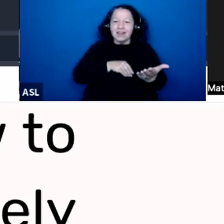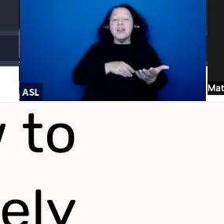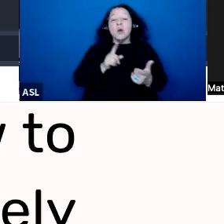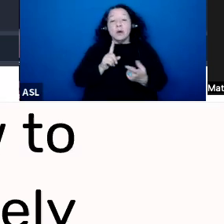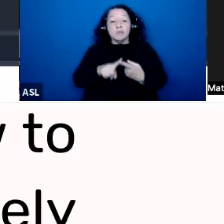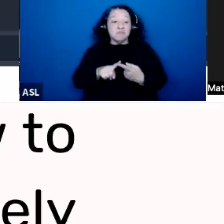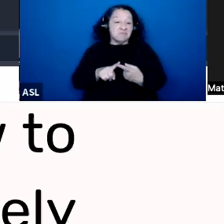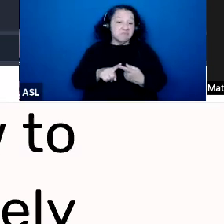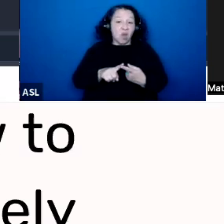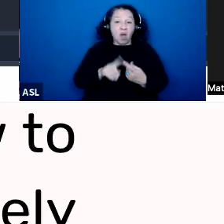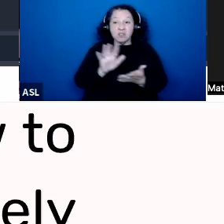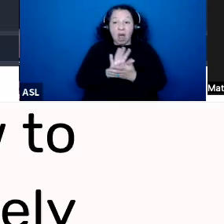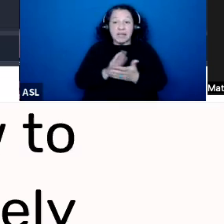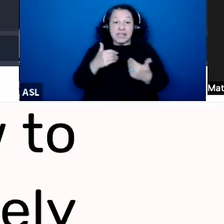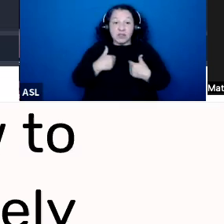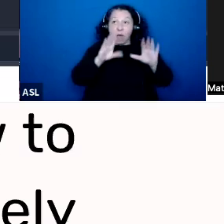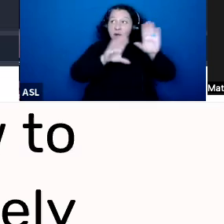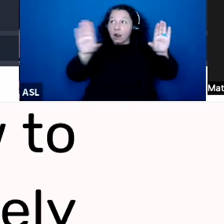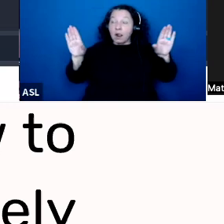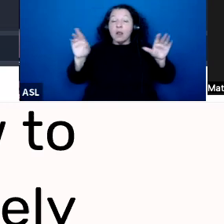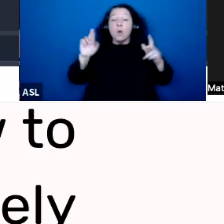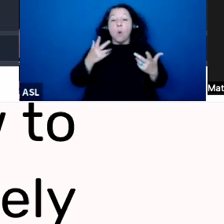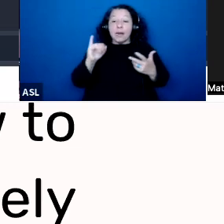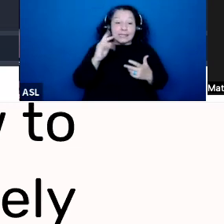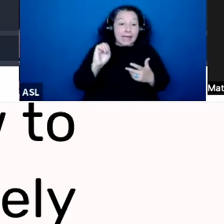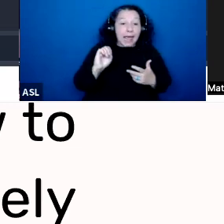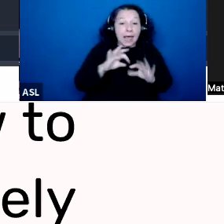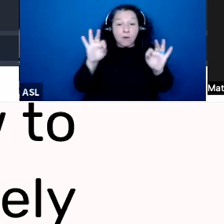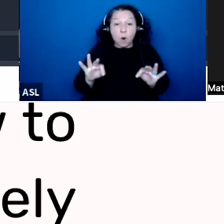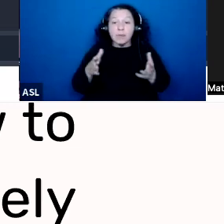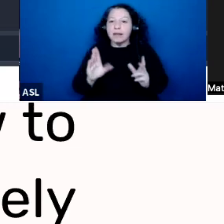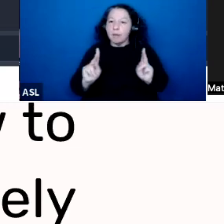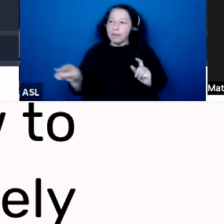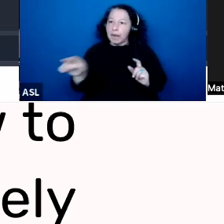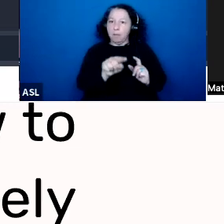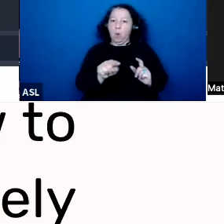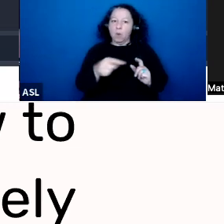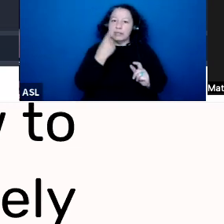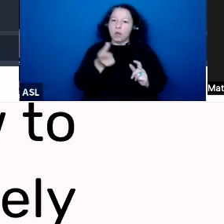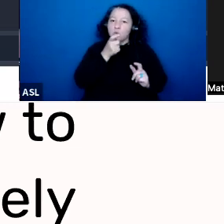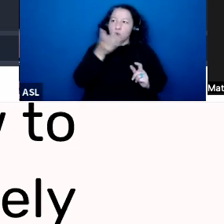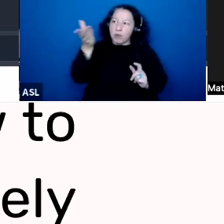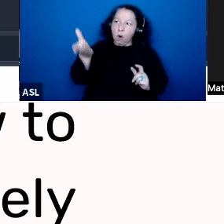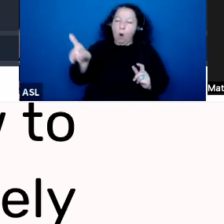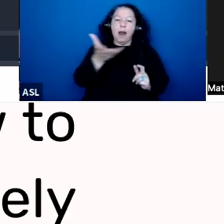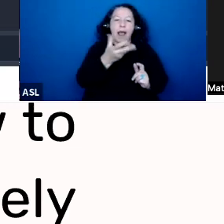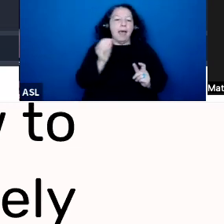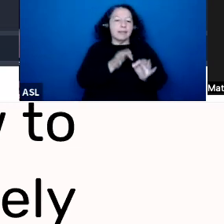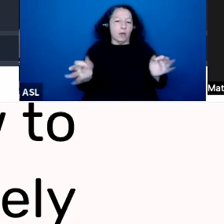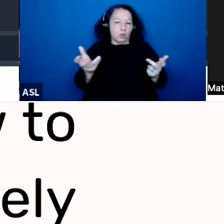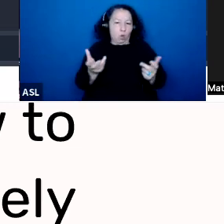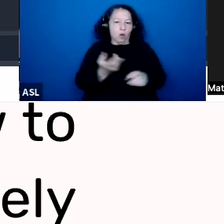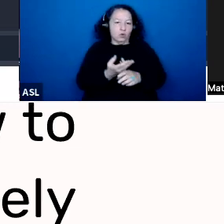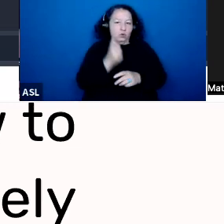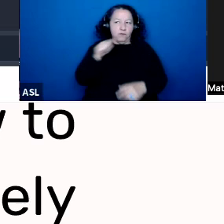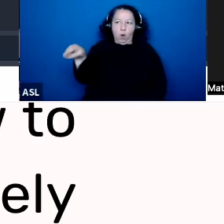is documents that are up in the space or intake forms that allow folks to tell you exactly who they are and the language that they want you to